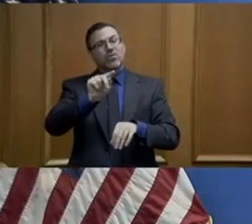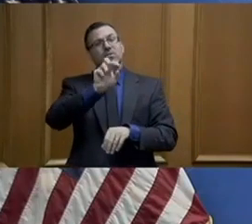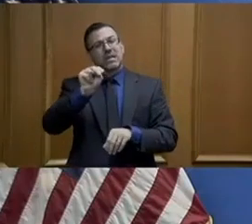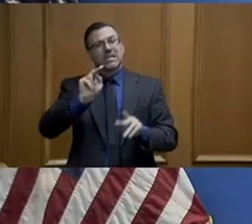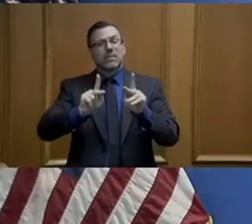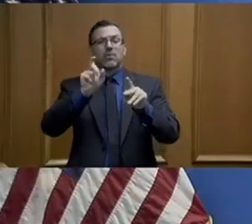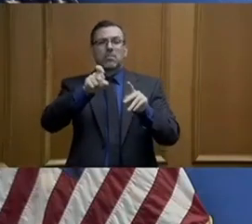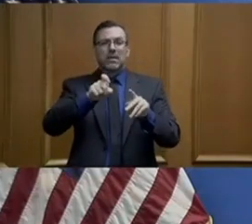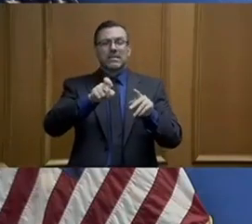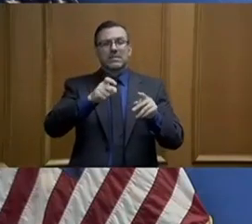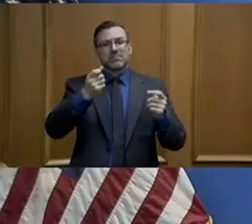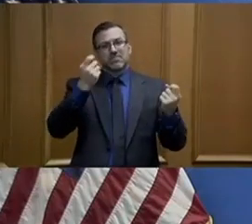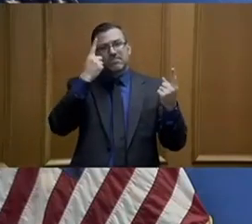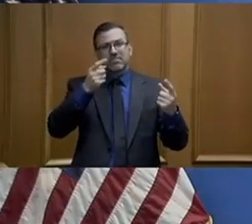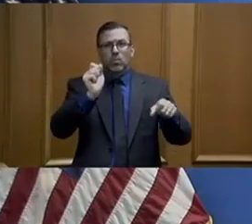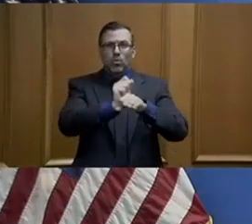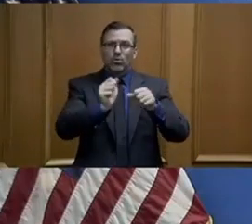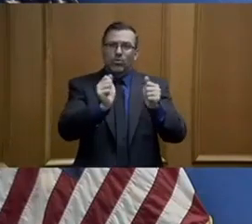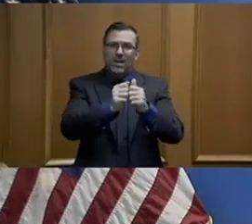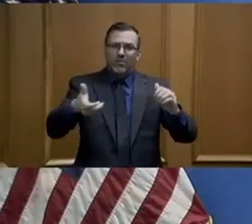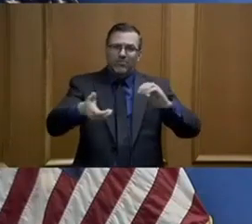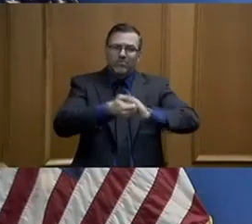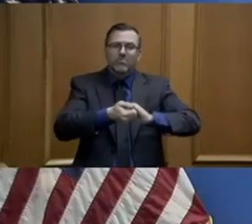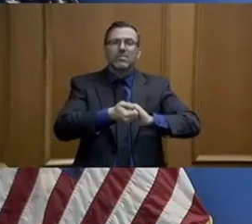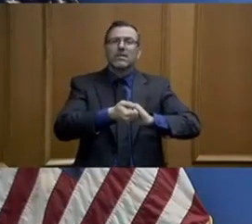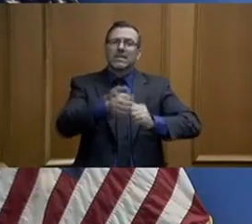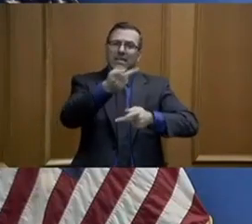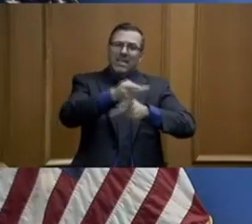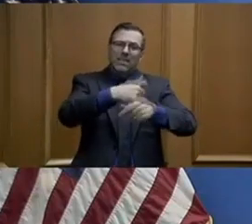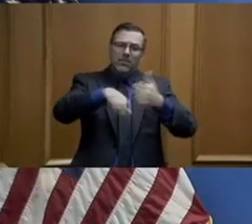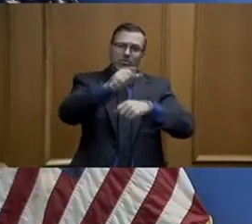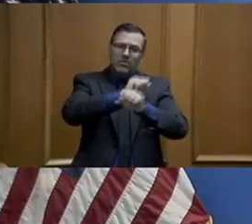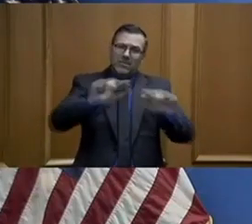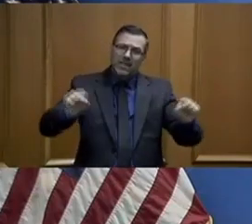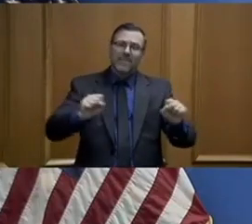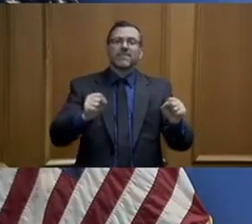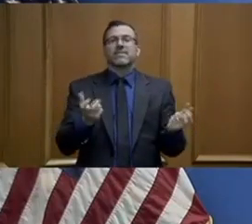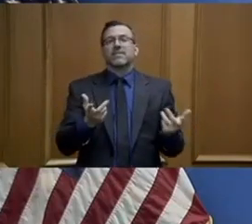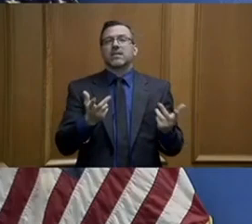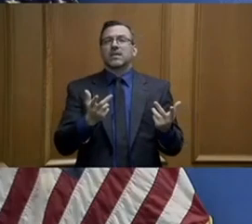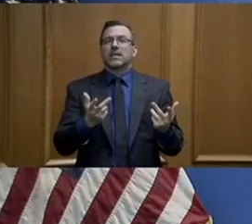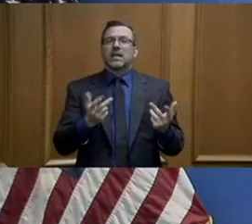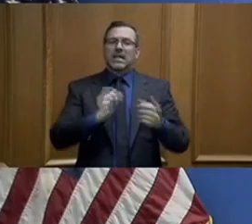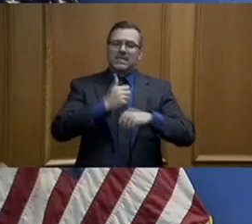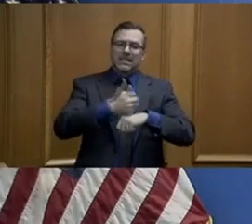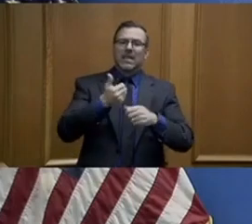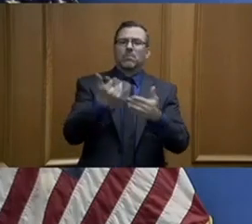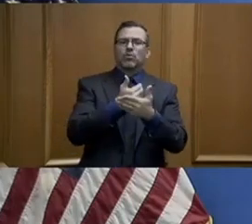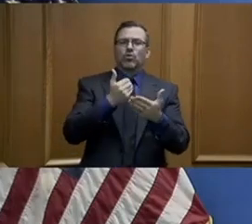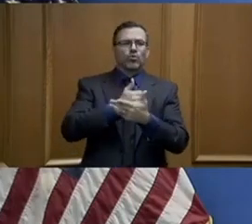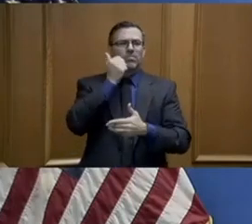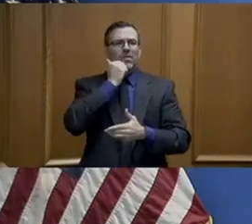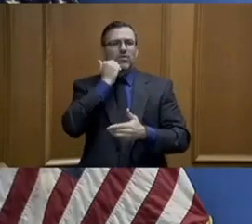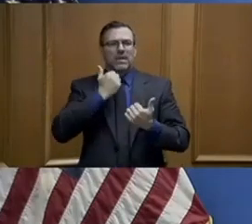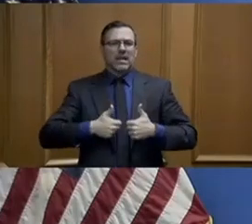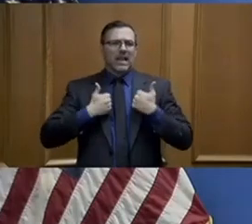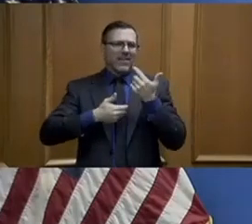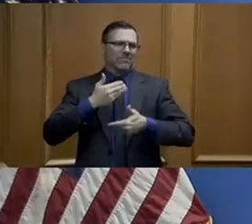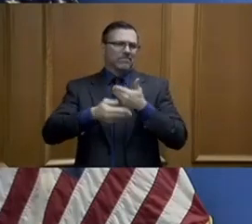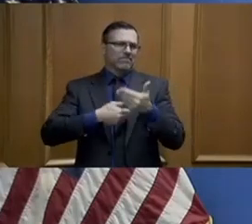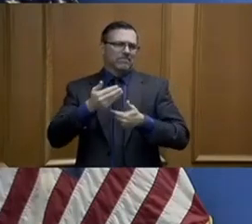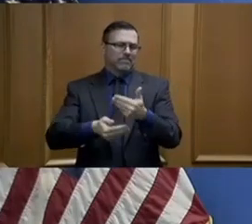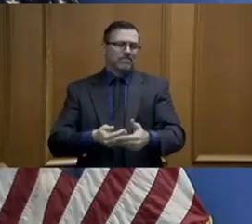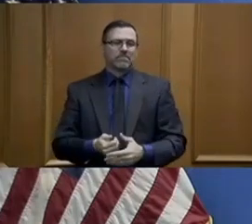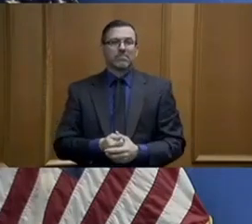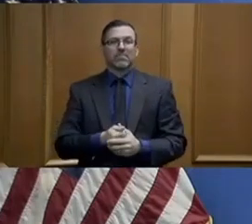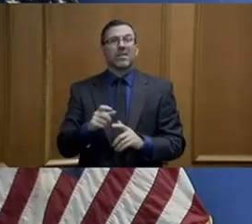together to keep each other safe by taking concrete actions and establishing new routines. The bottom line is